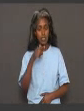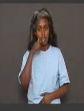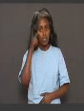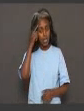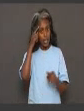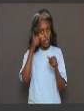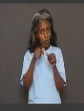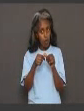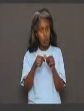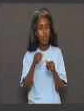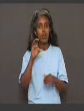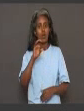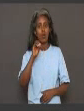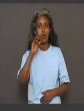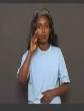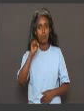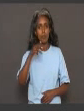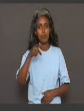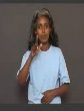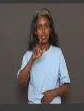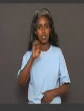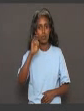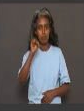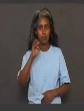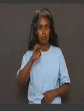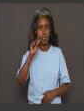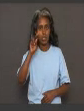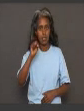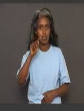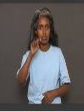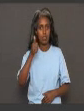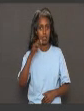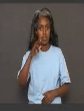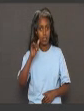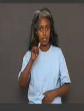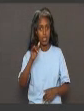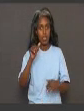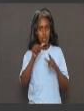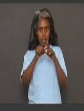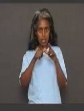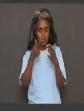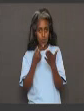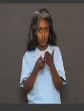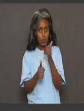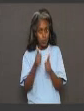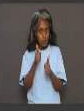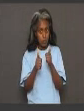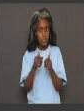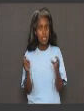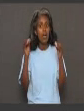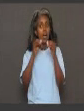call complementary angles, which means they add up to